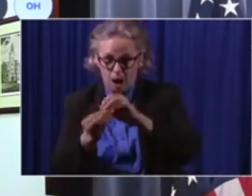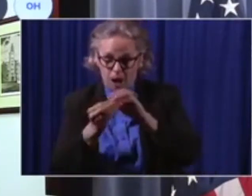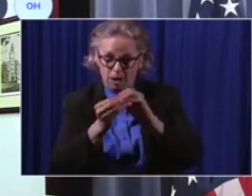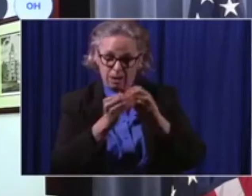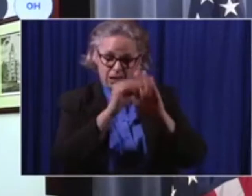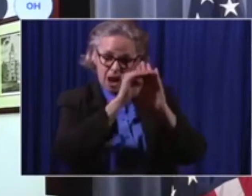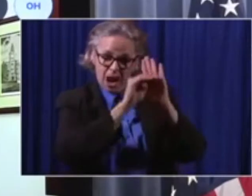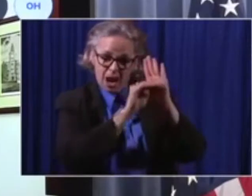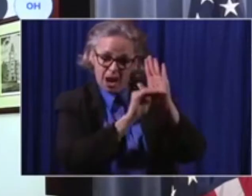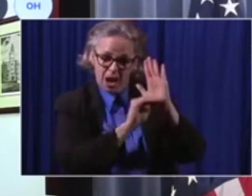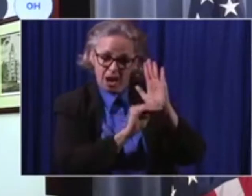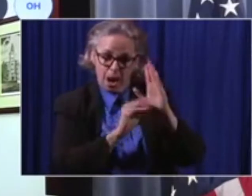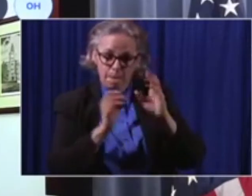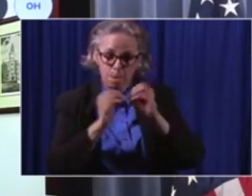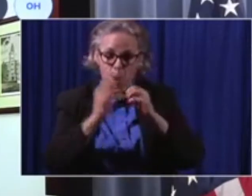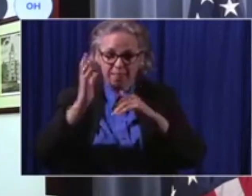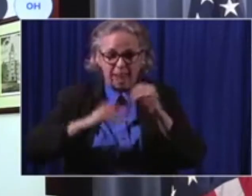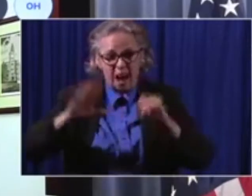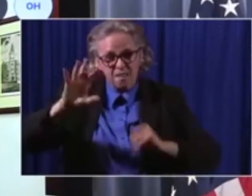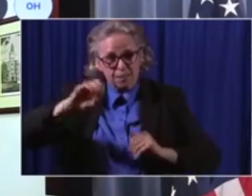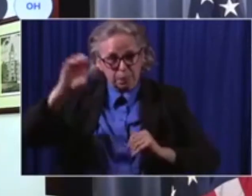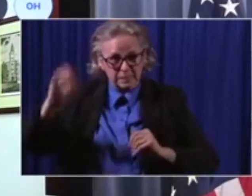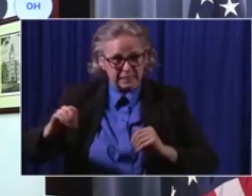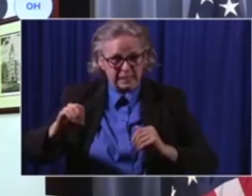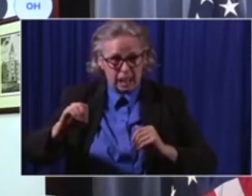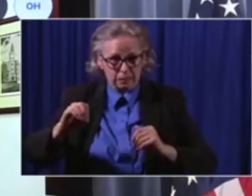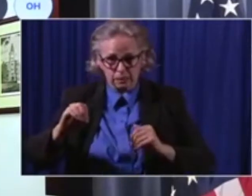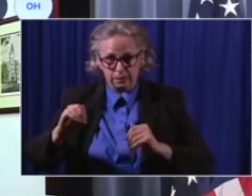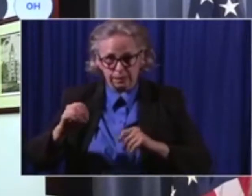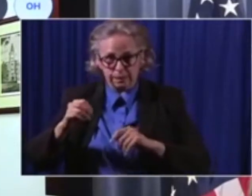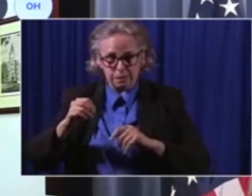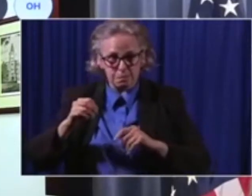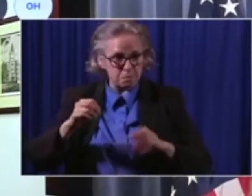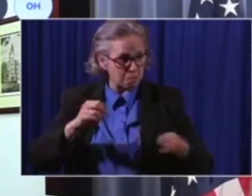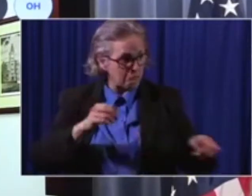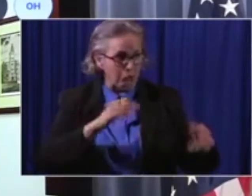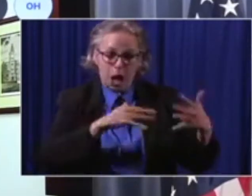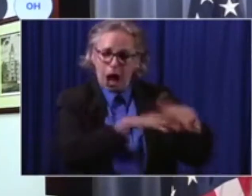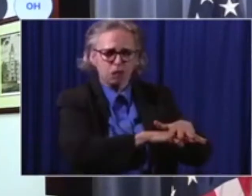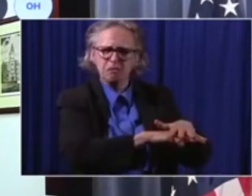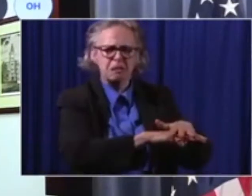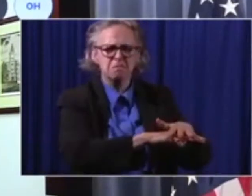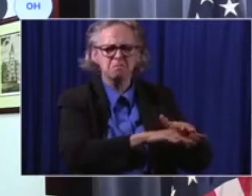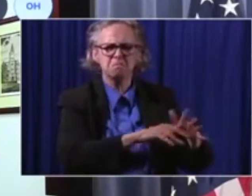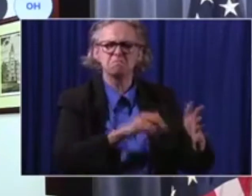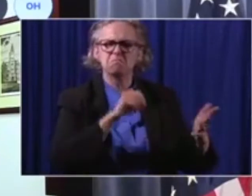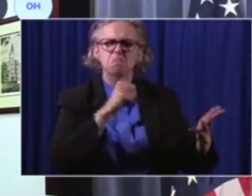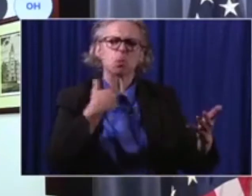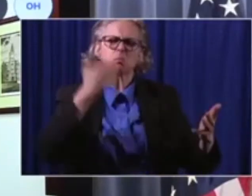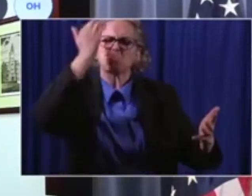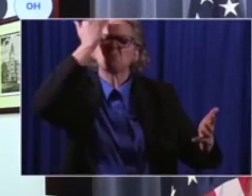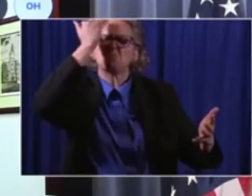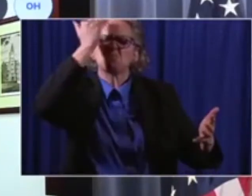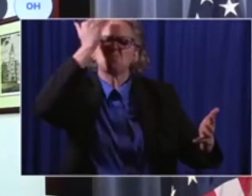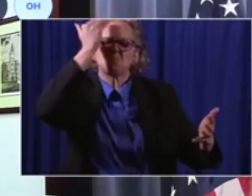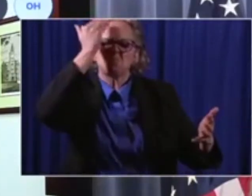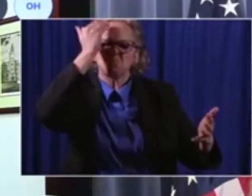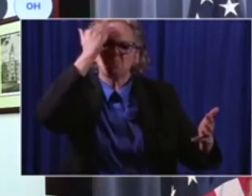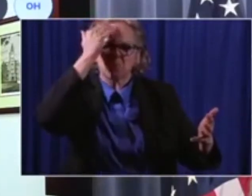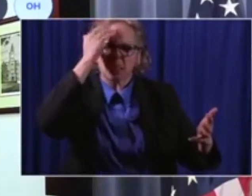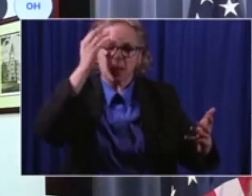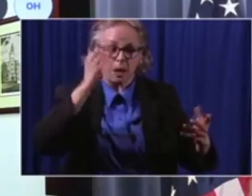last 3 weeks have actually just been in congregate settings. But if in any week in the last 3 weeks, greater than 50% of the cases are in